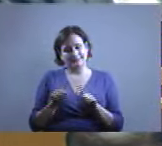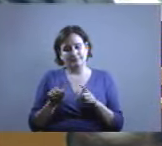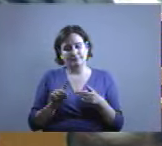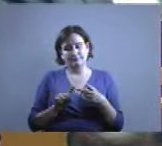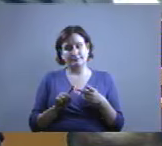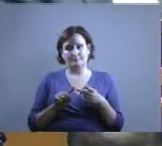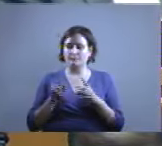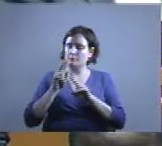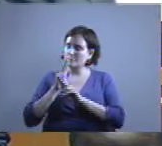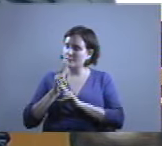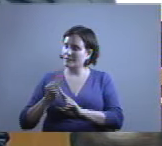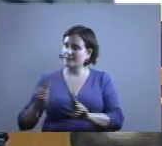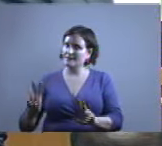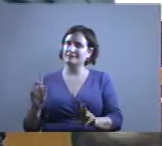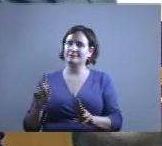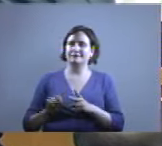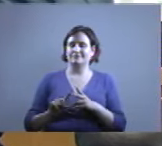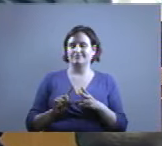our continent.